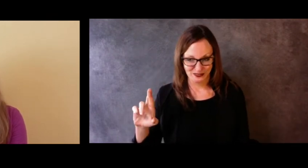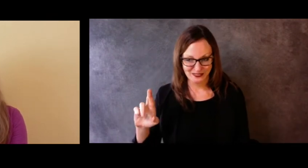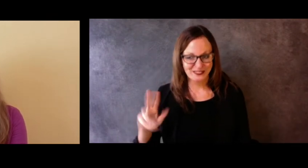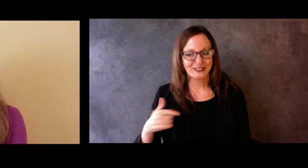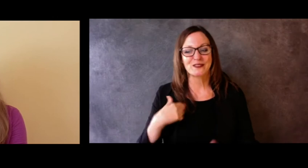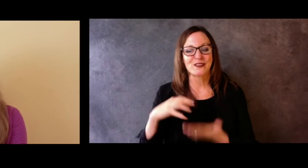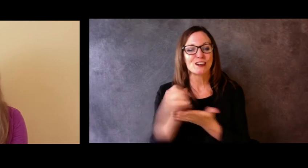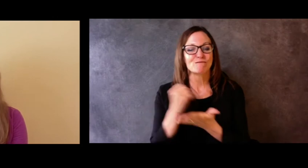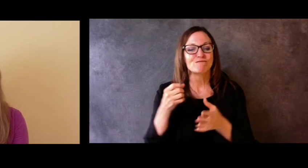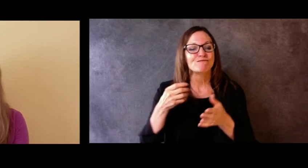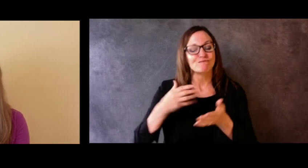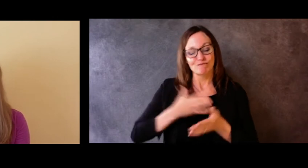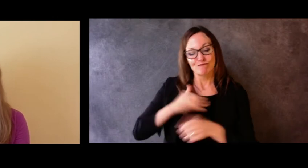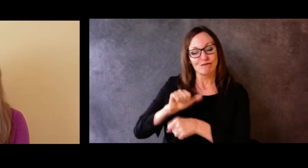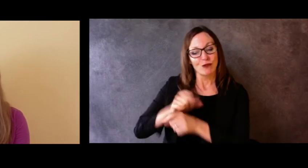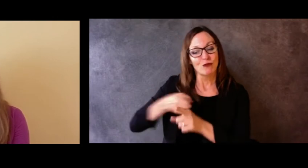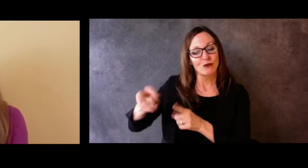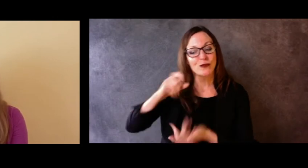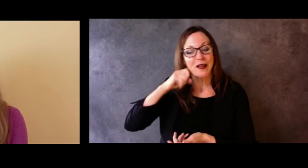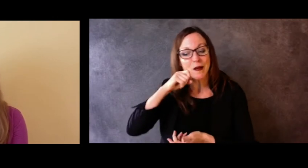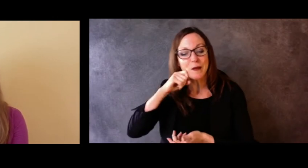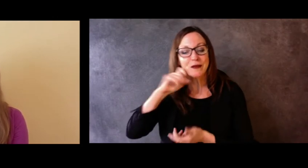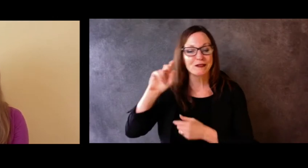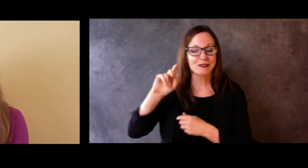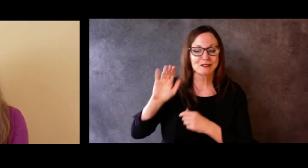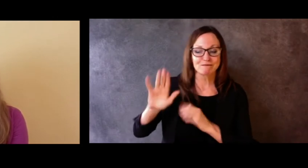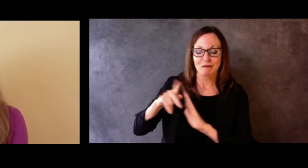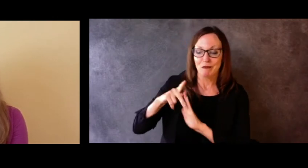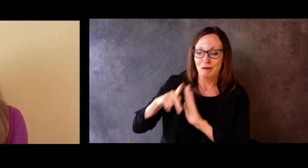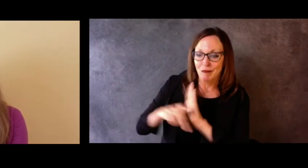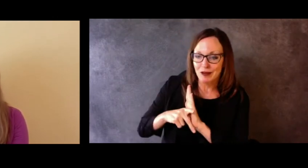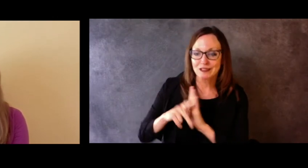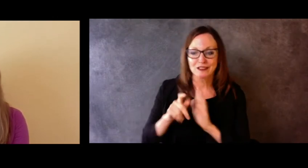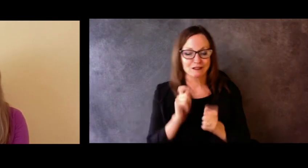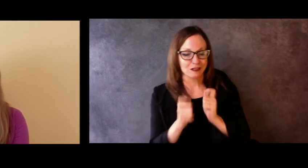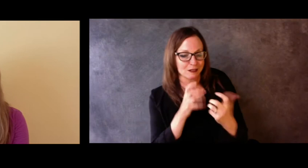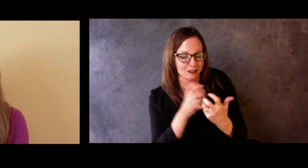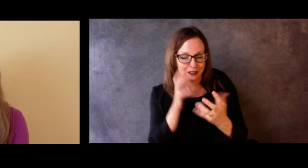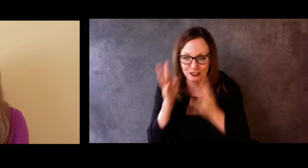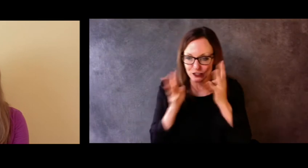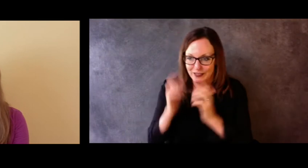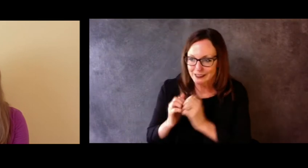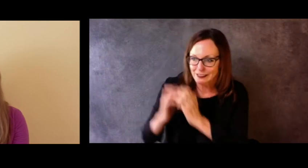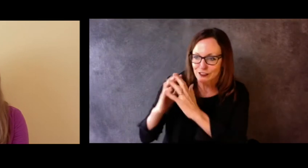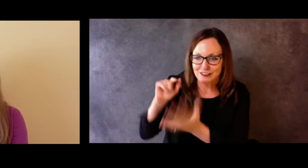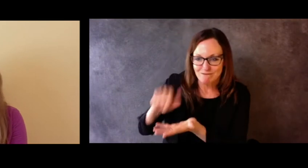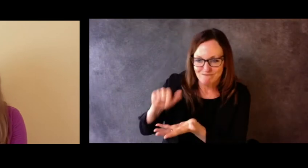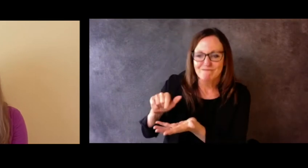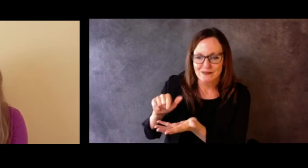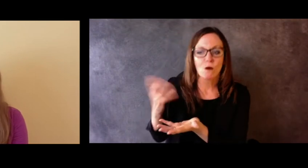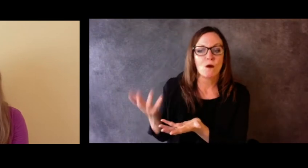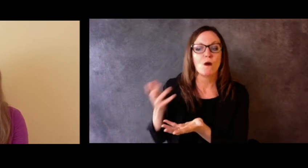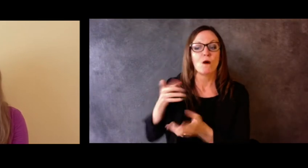context, I'm a Caucasian woman with reddish blonde hair. I'm wearing a purple shirt and brown glasses, and I'm sitting in a yellow room. It's a